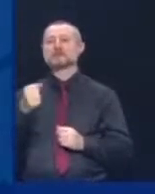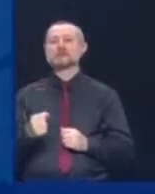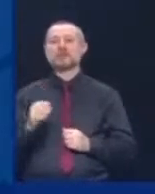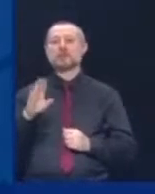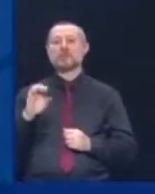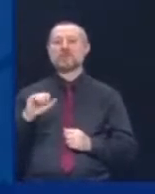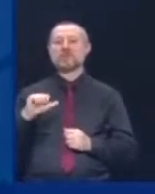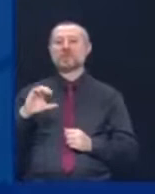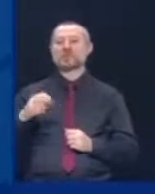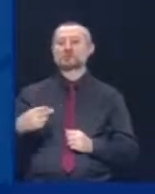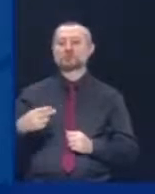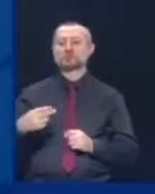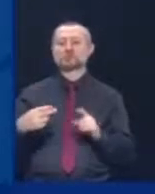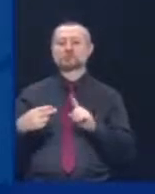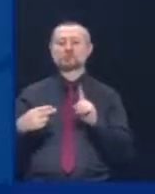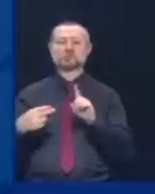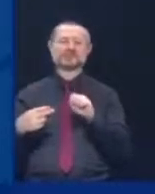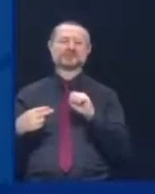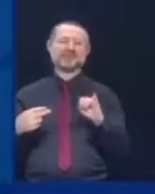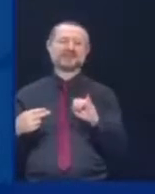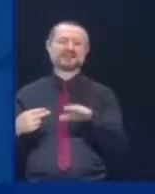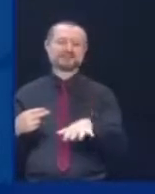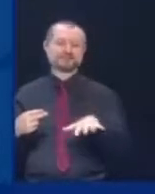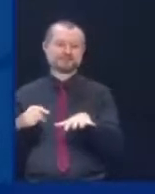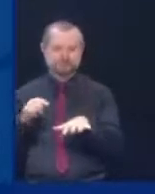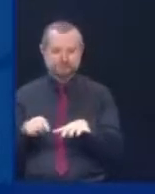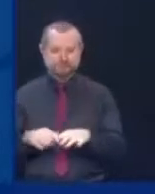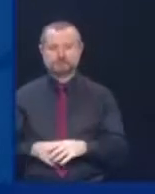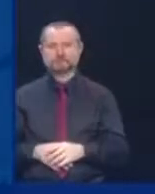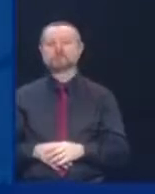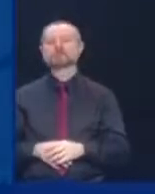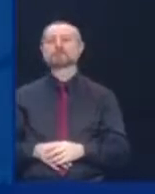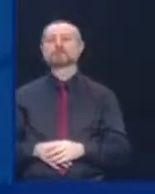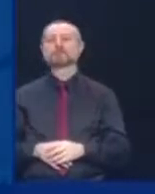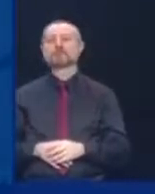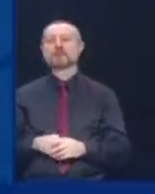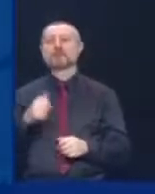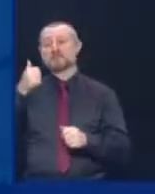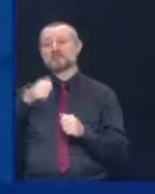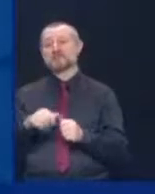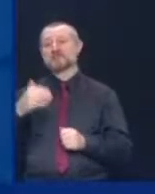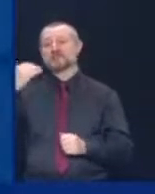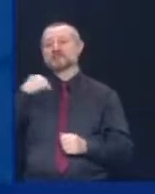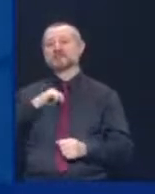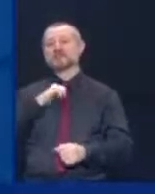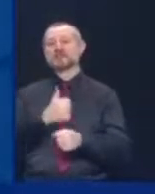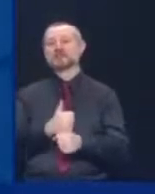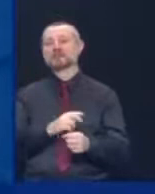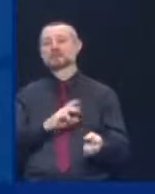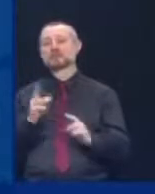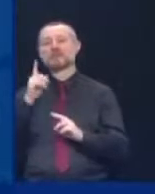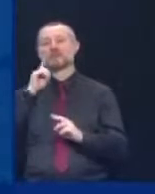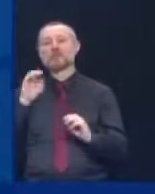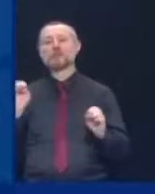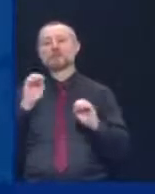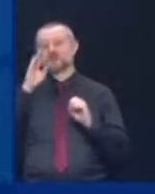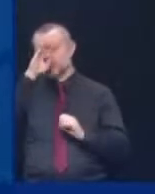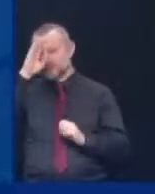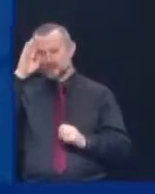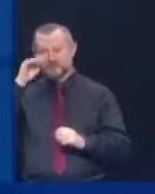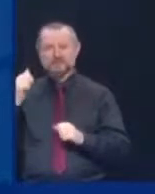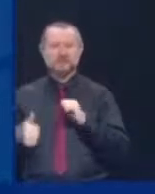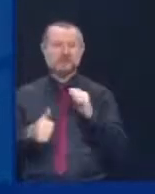Island. Remember when we had to set up field hospitals, emergency hospitals for